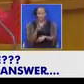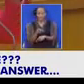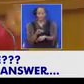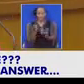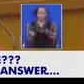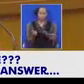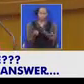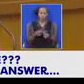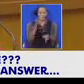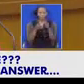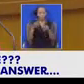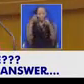has just lost his political consciousness. converittiest man was. You